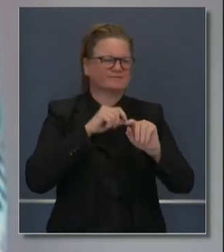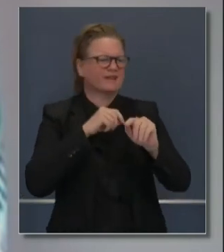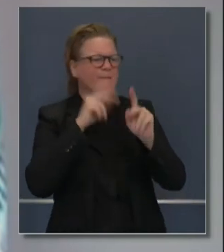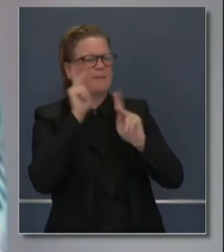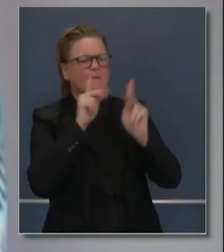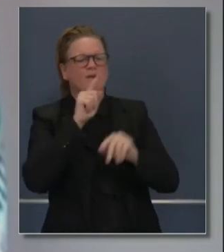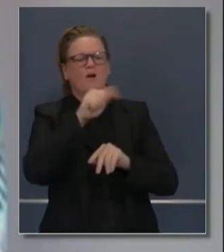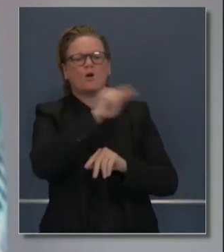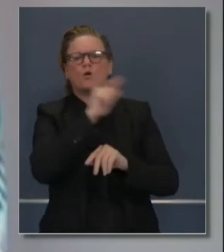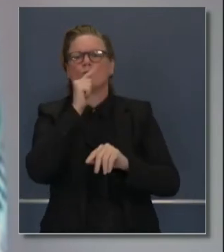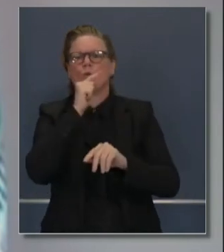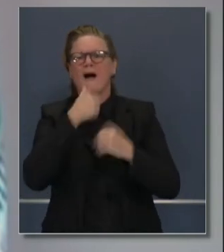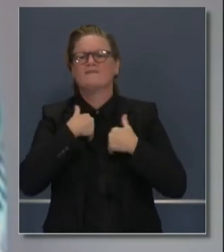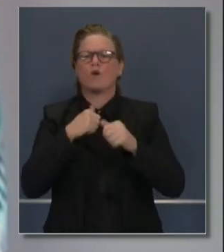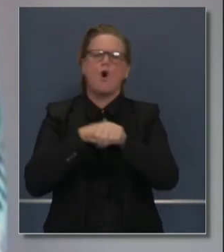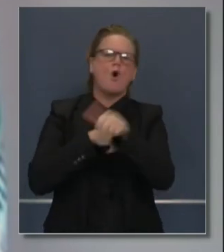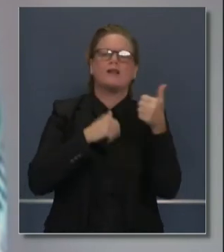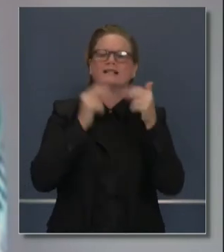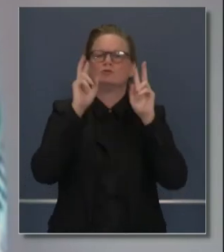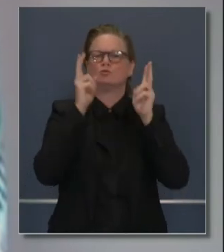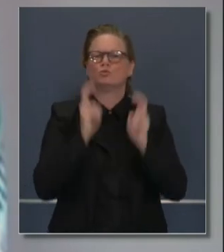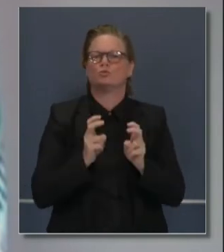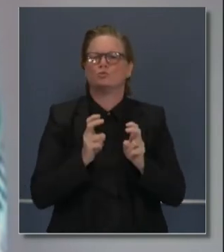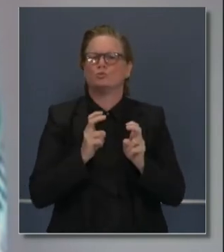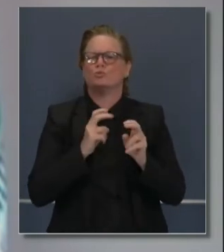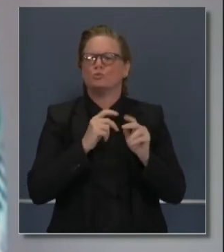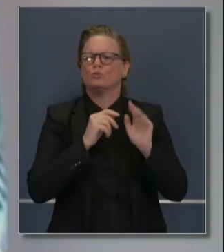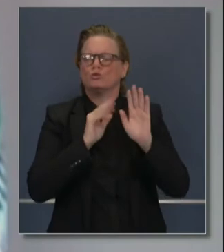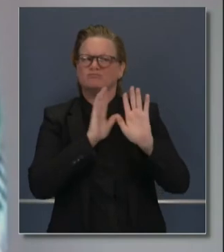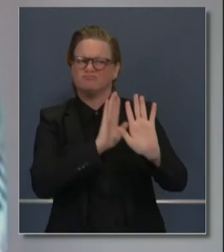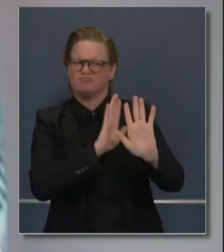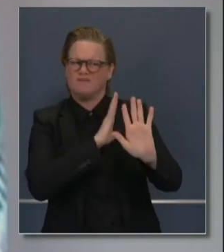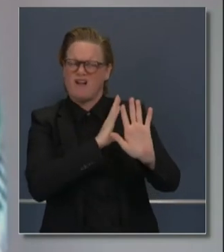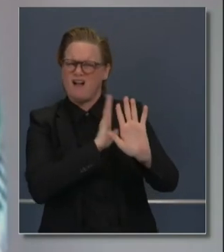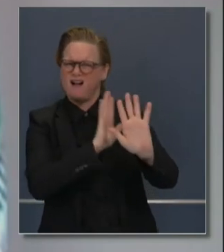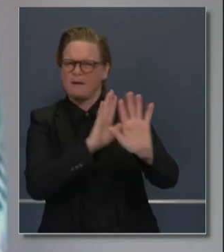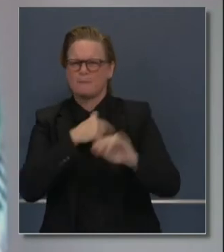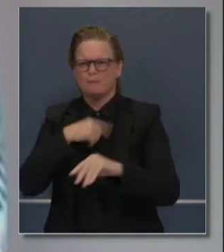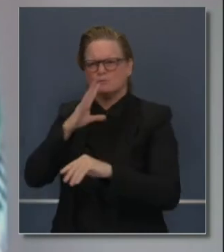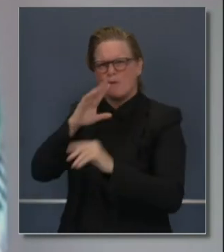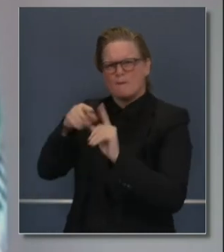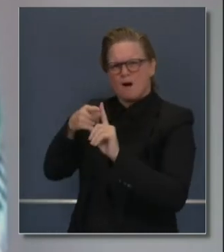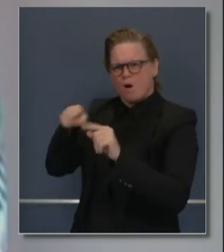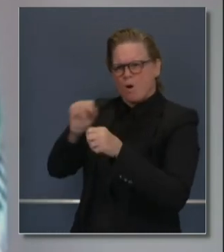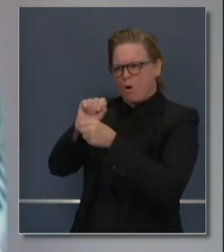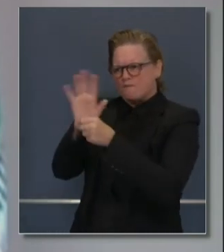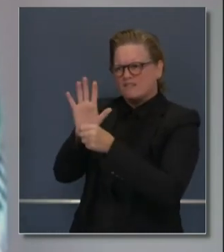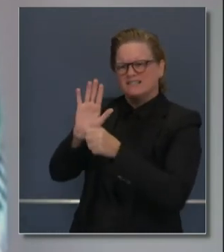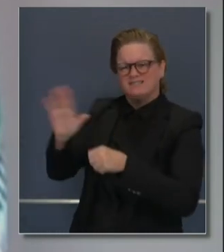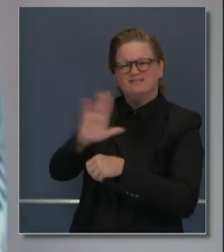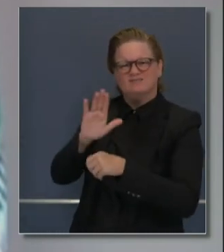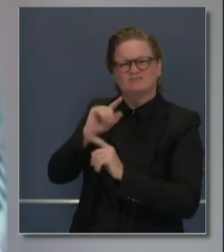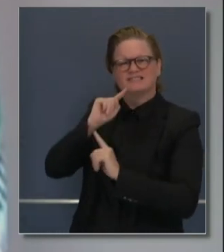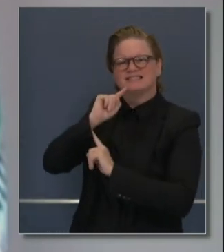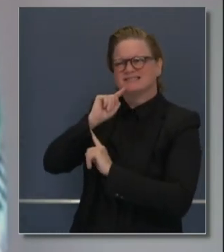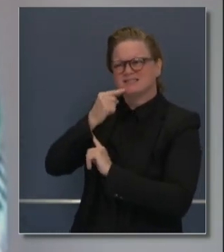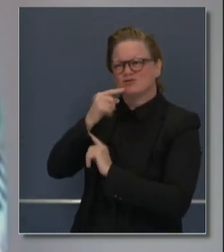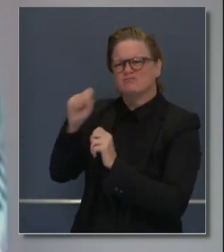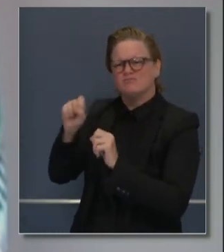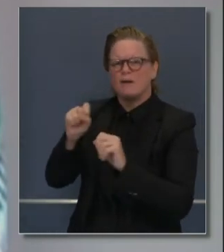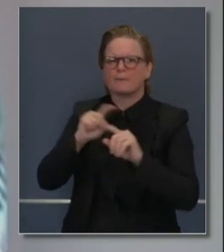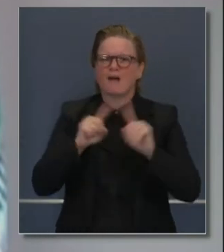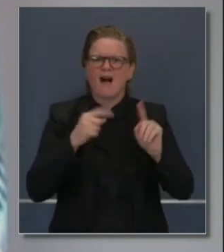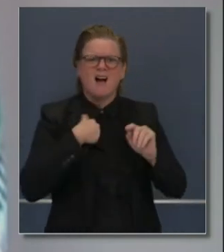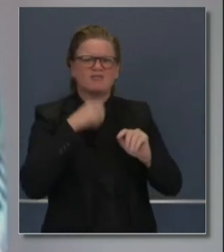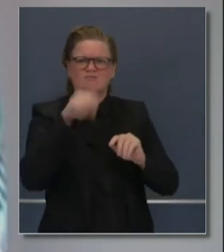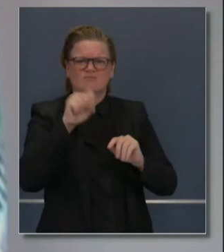just about COVID health, but about broad health and public health, broadly speaking. So a number of hospitals have